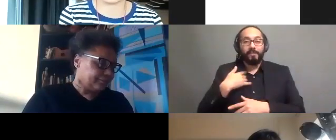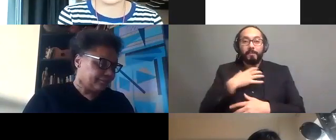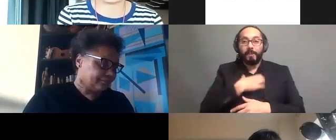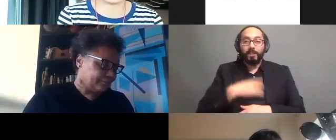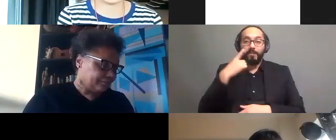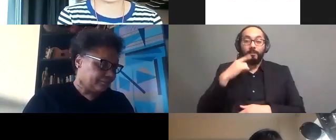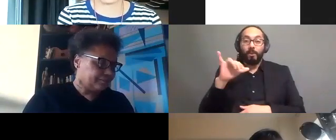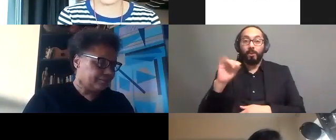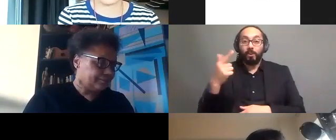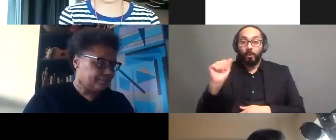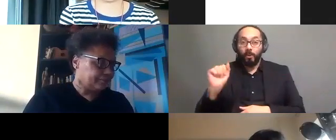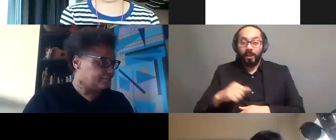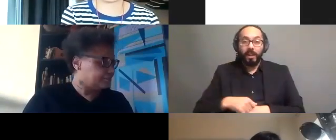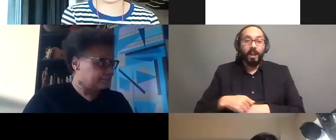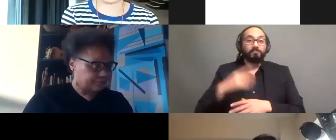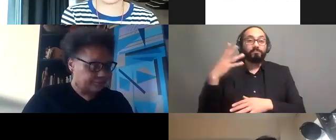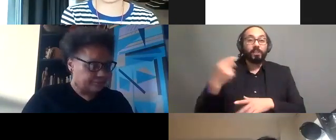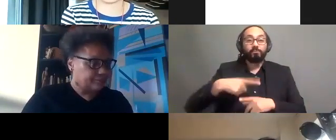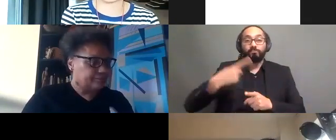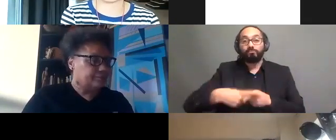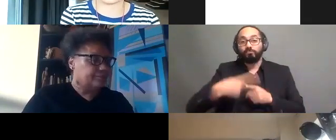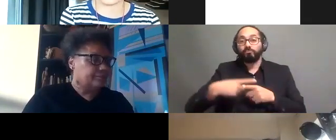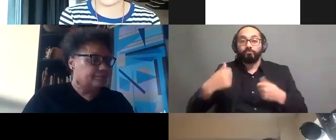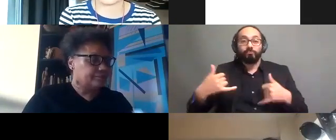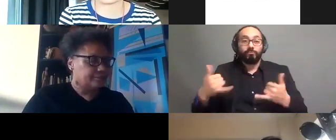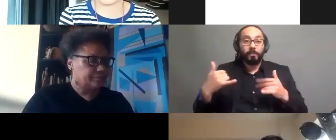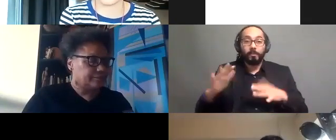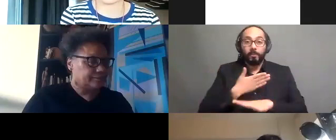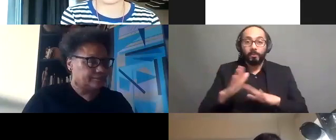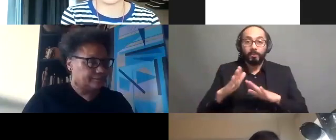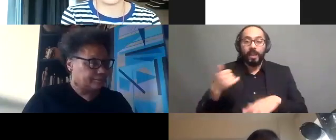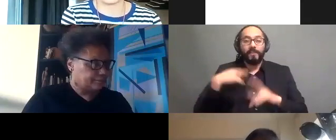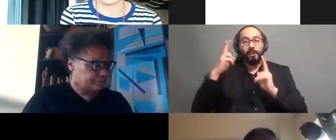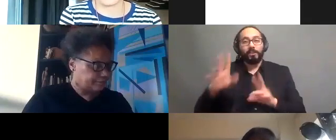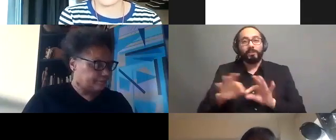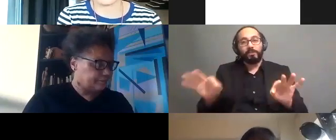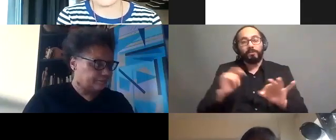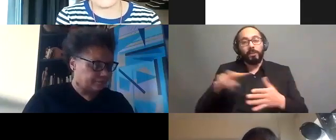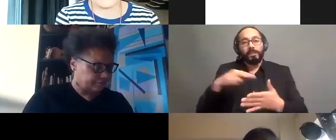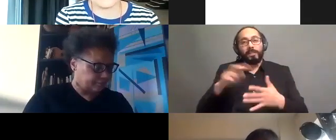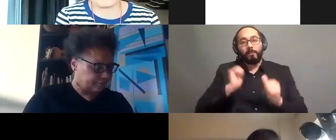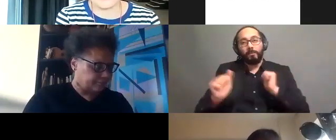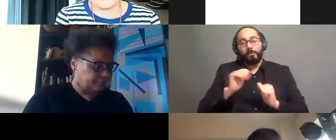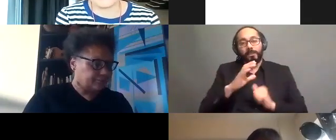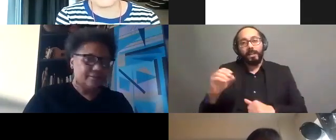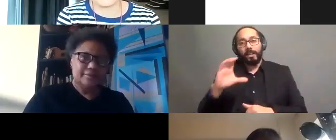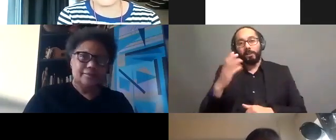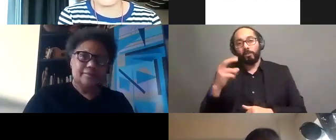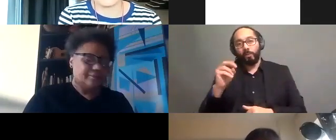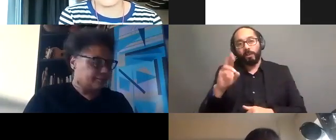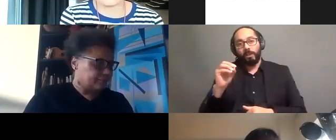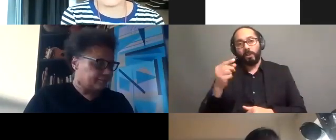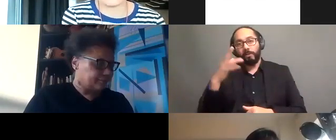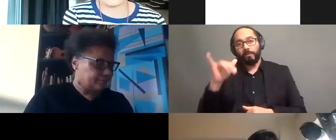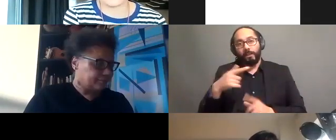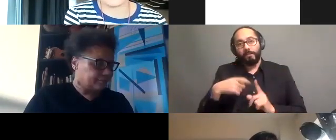top of holding a specialized honors degree in dance performance and choreography from York University. Currently, Sophie